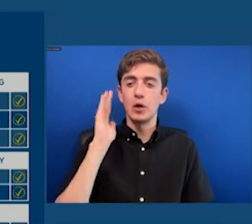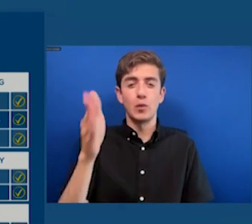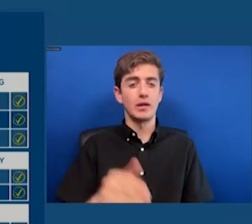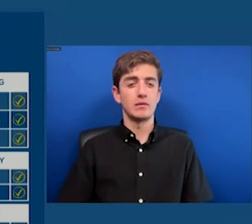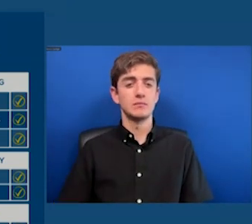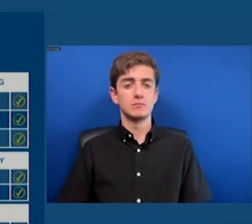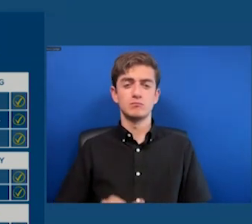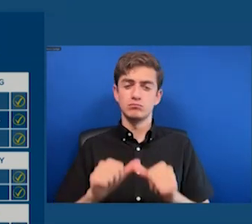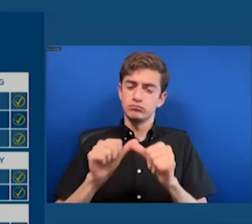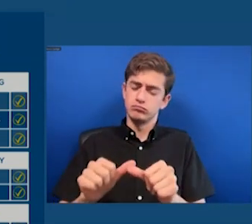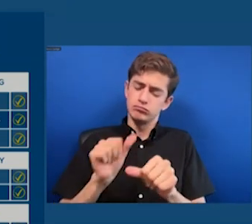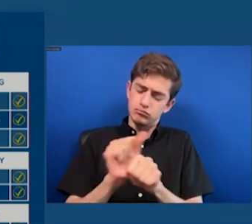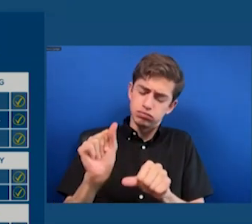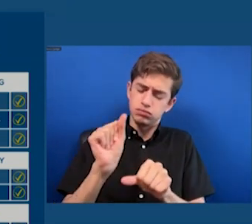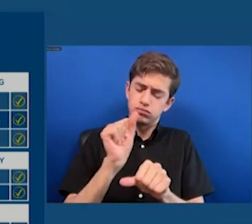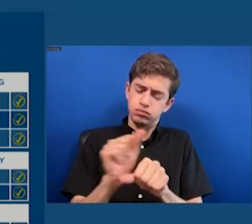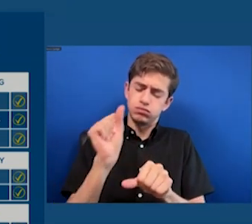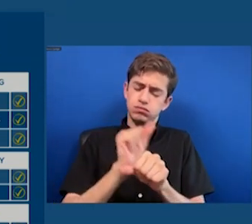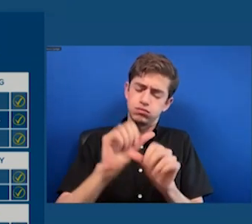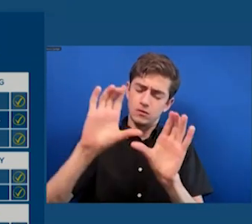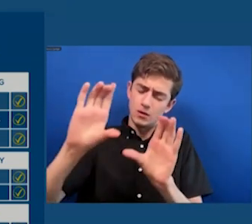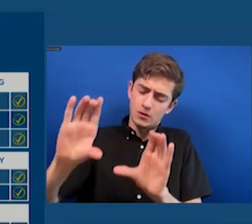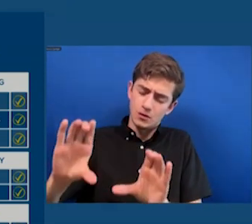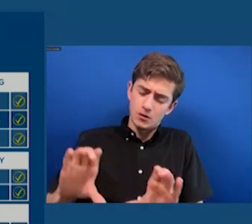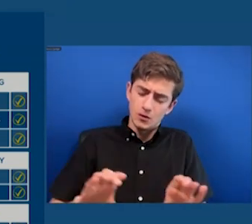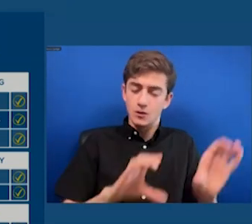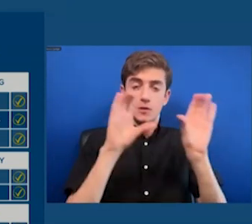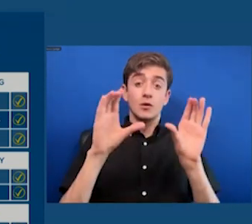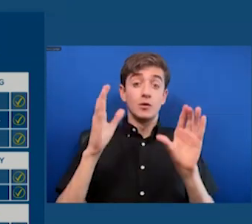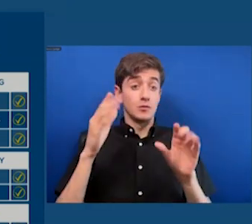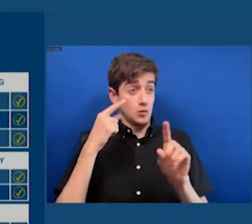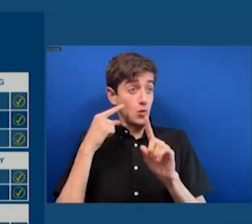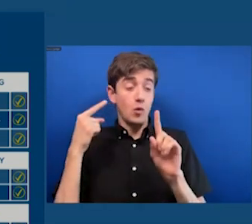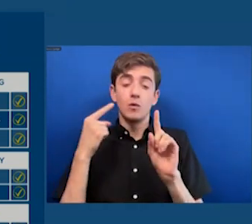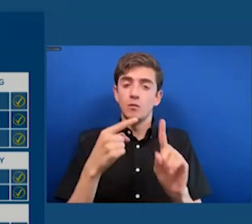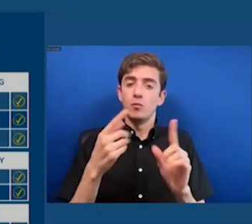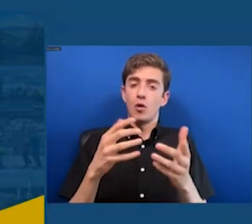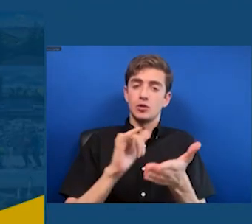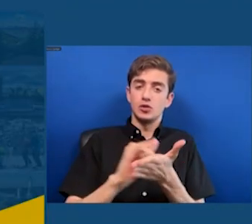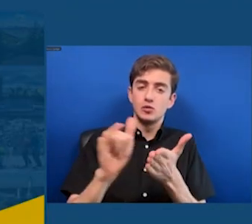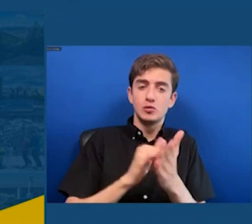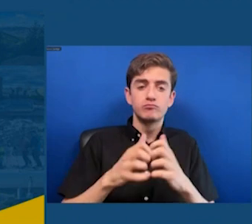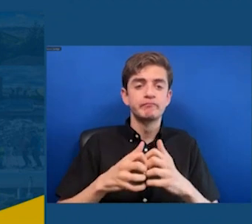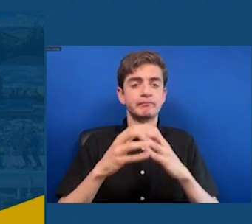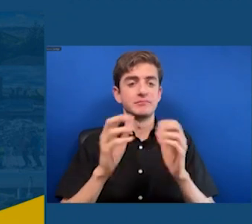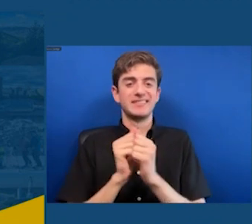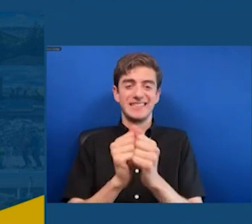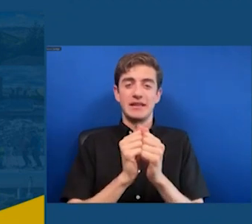together to build our New York, our future. Thank you.